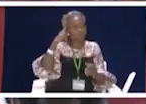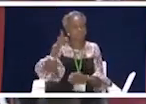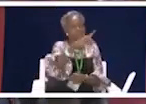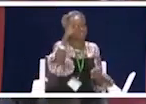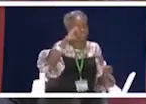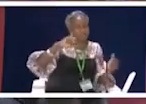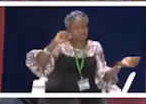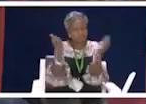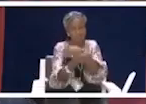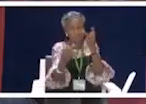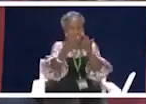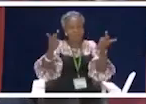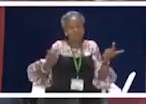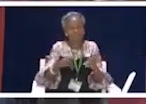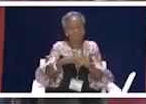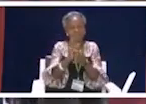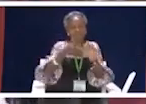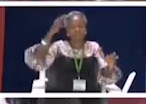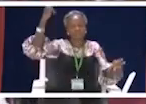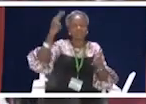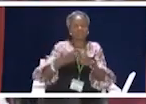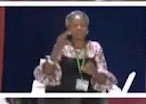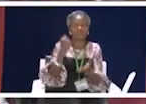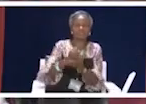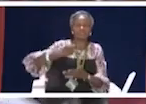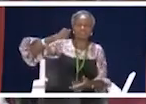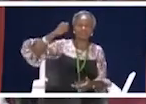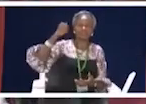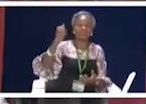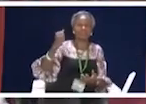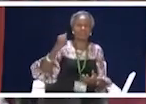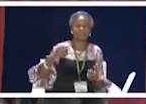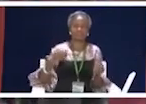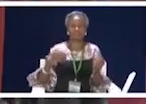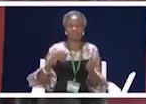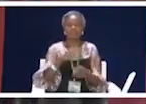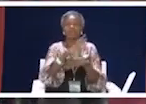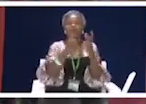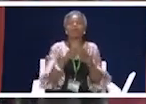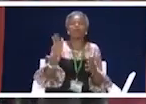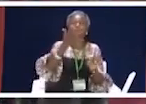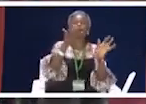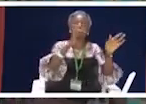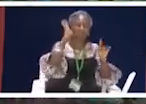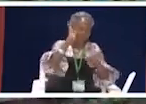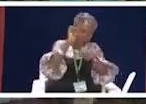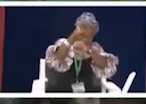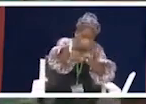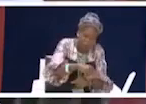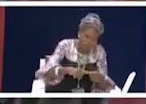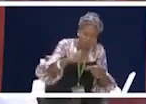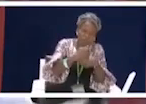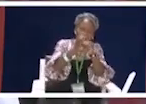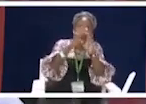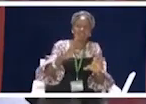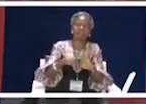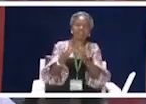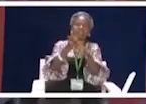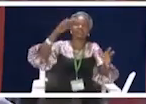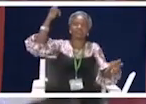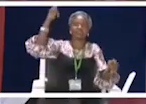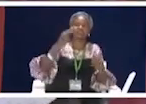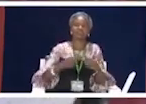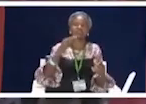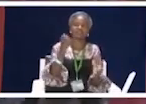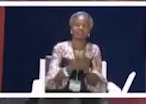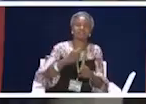change position in the name of the Lord Jesus Christ. All your mockers will bow to your maker in the name